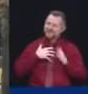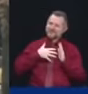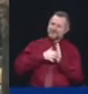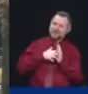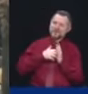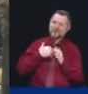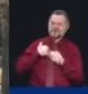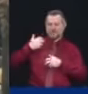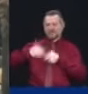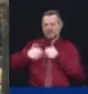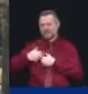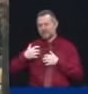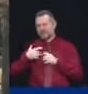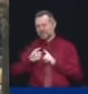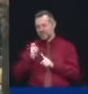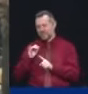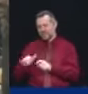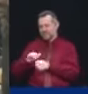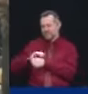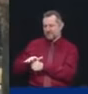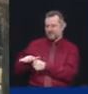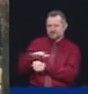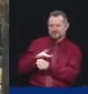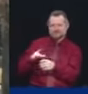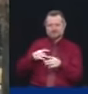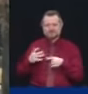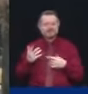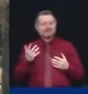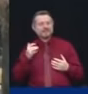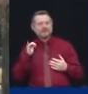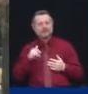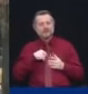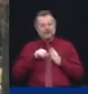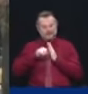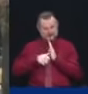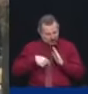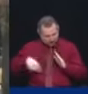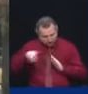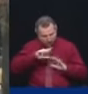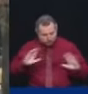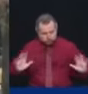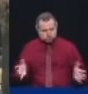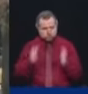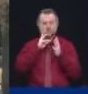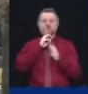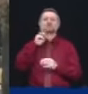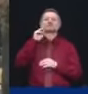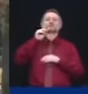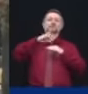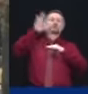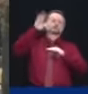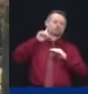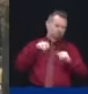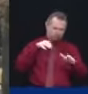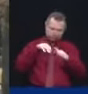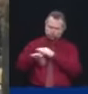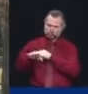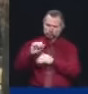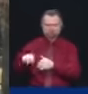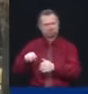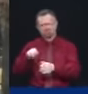from COVID, so we wanted to stress 60 plus, you're a priority, you